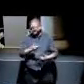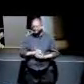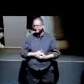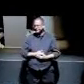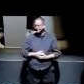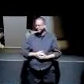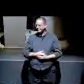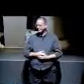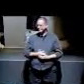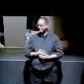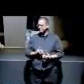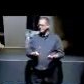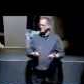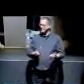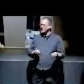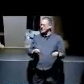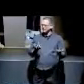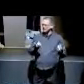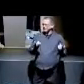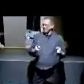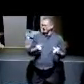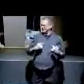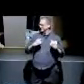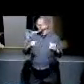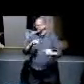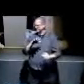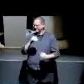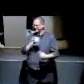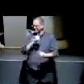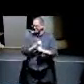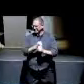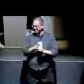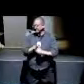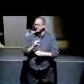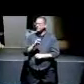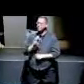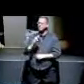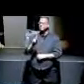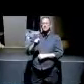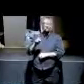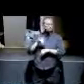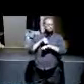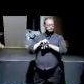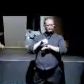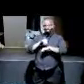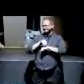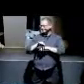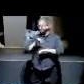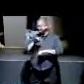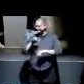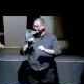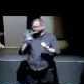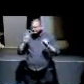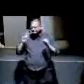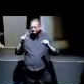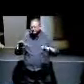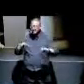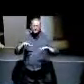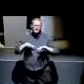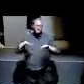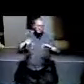Lots transpired in the next 50 years, and Mark went on to touch many in our community, many in our